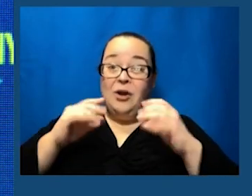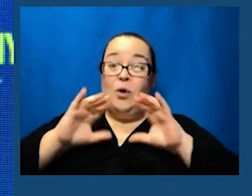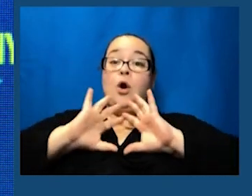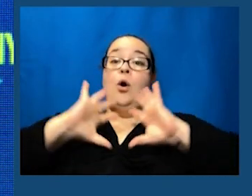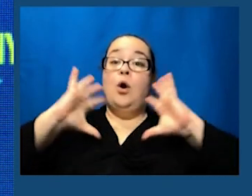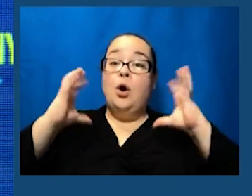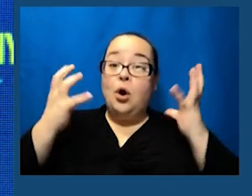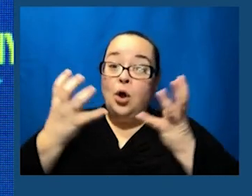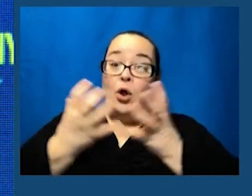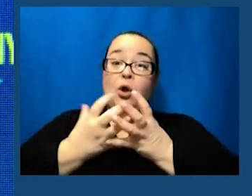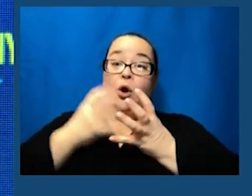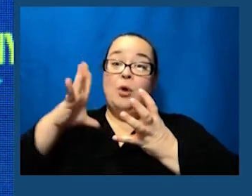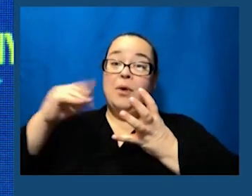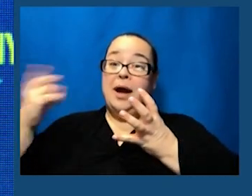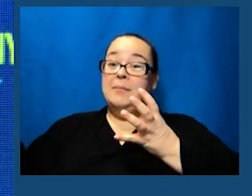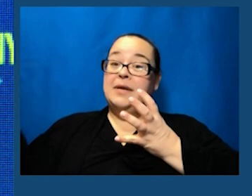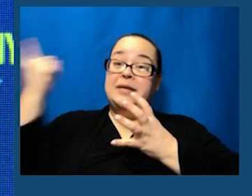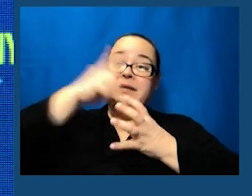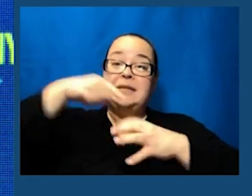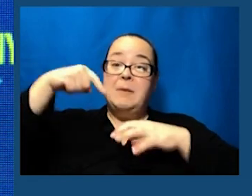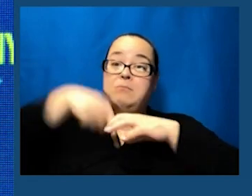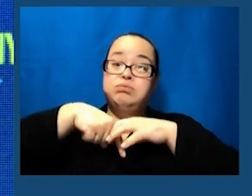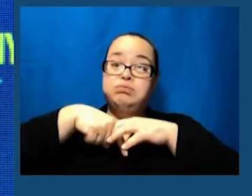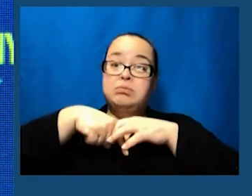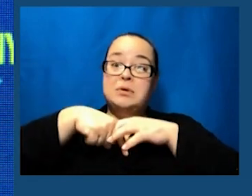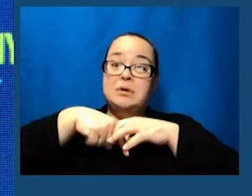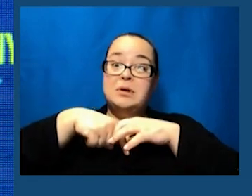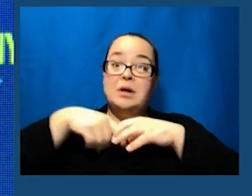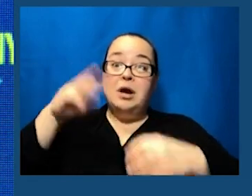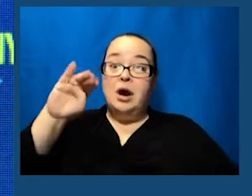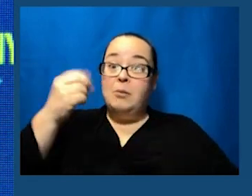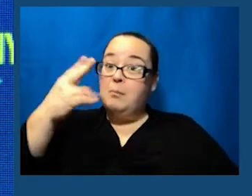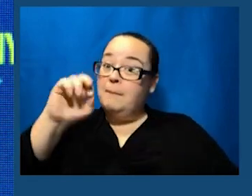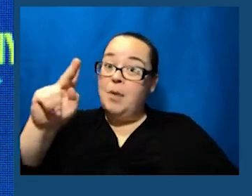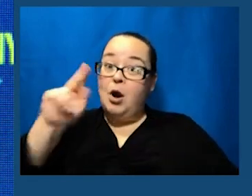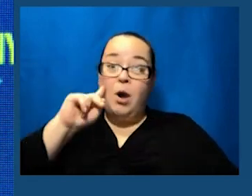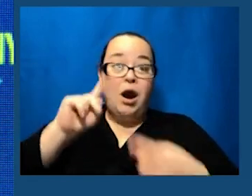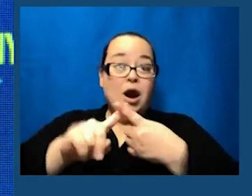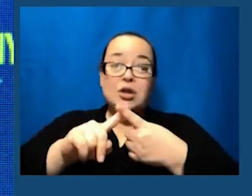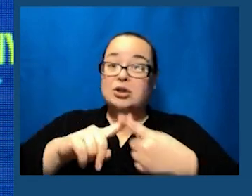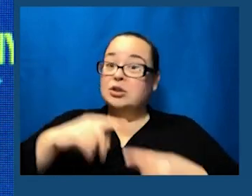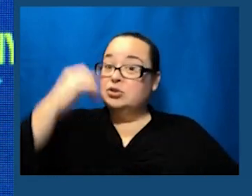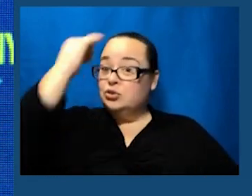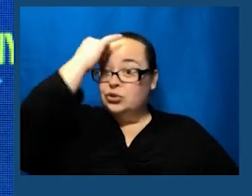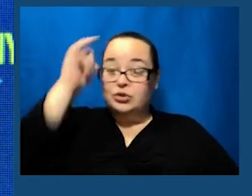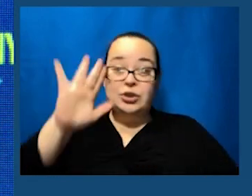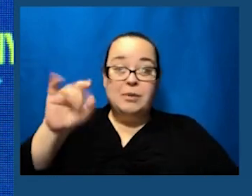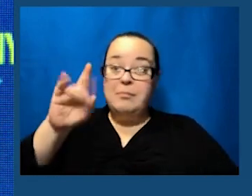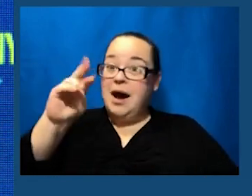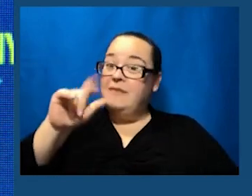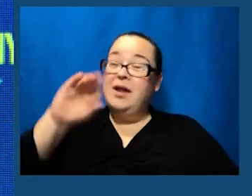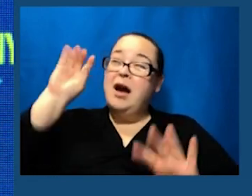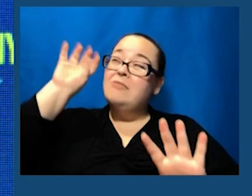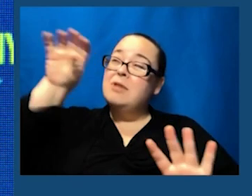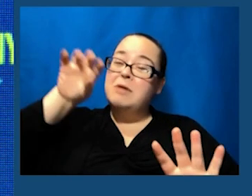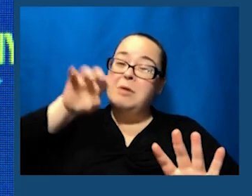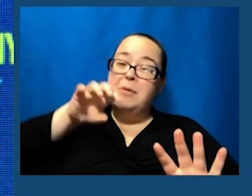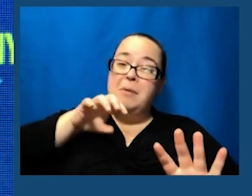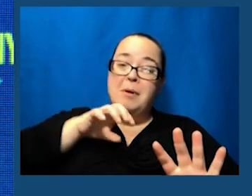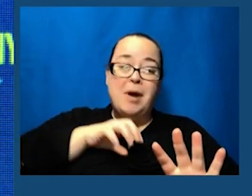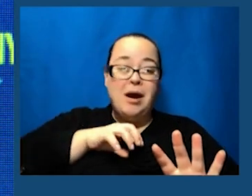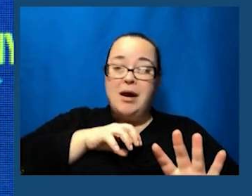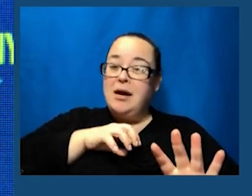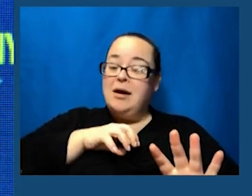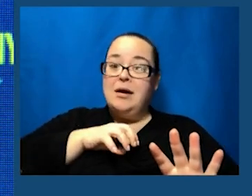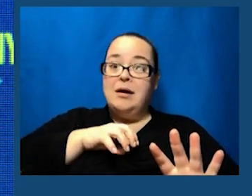to Utica, the Mohawk Valley, all the way to Buffalo. And what's happening is these companies are seeing that we have world-class universities